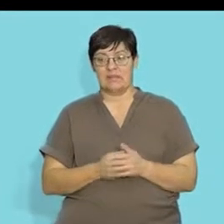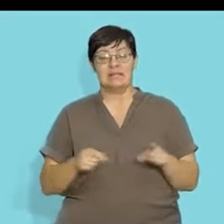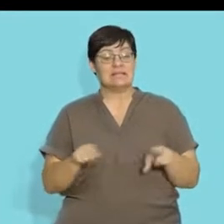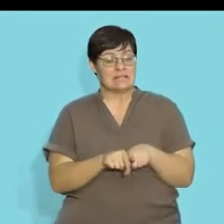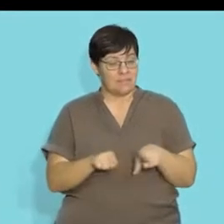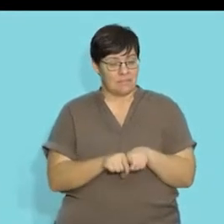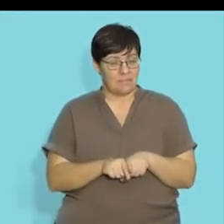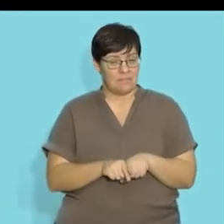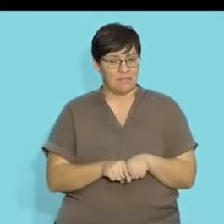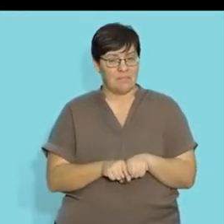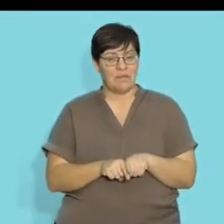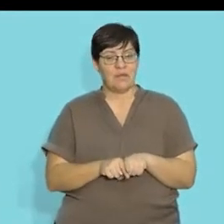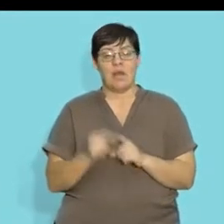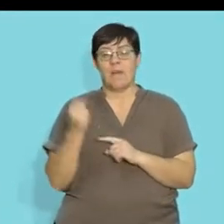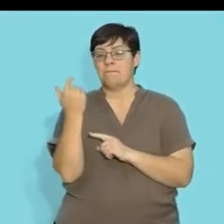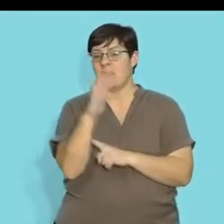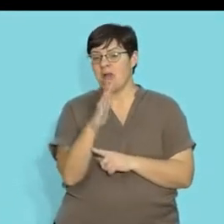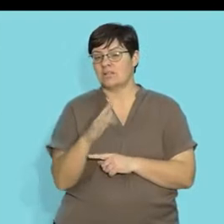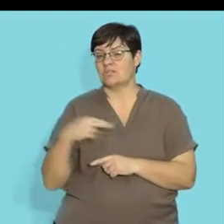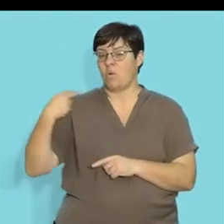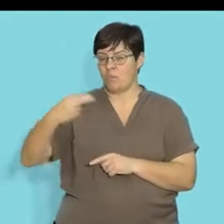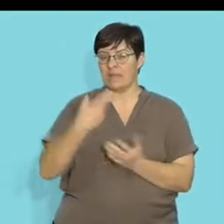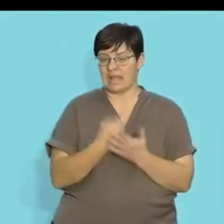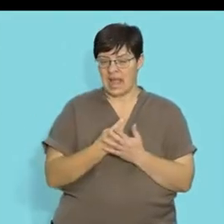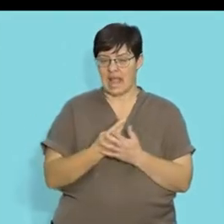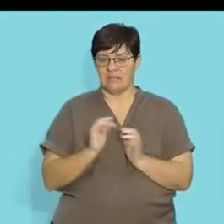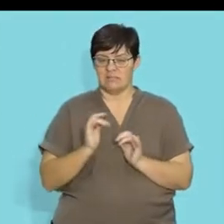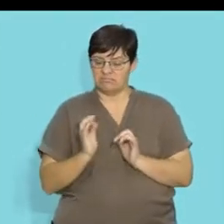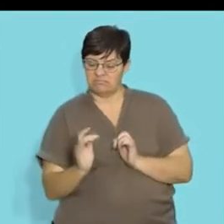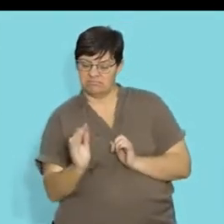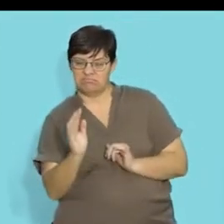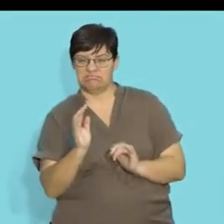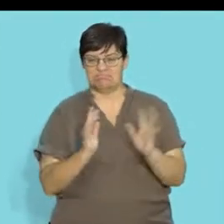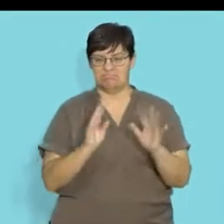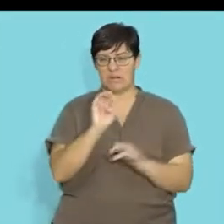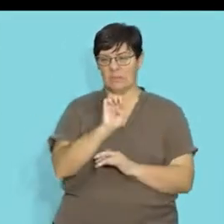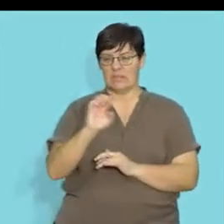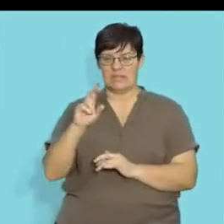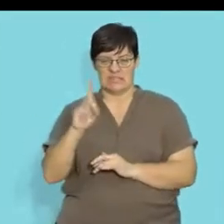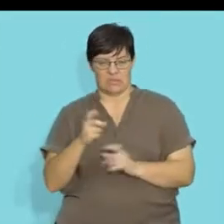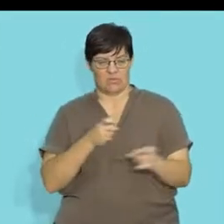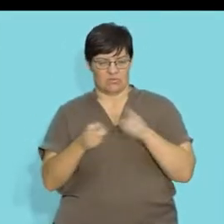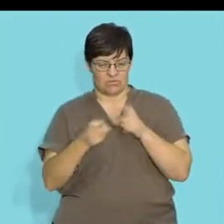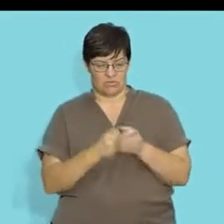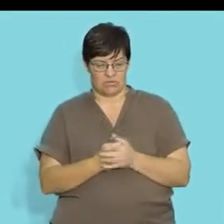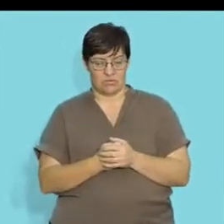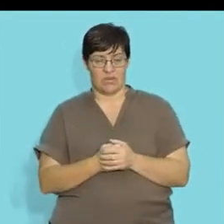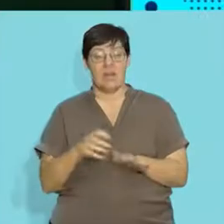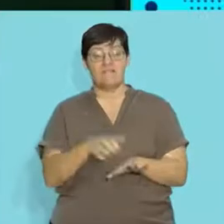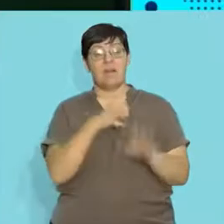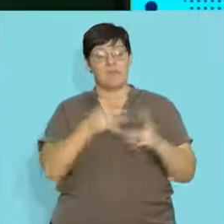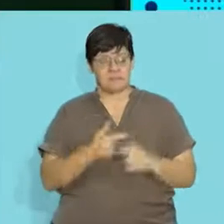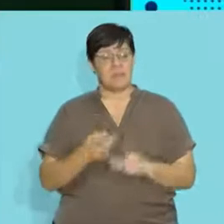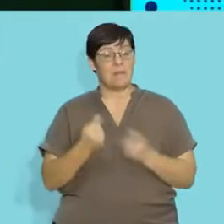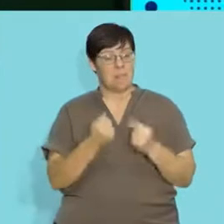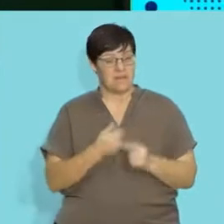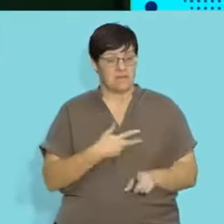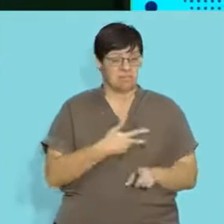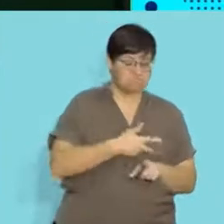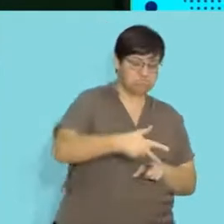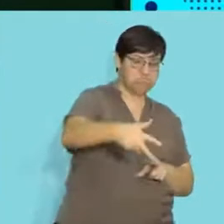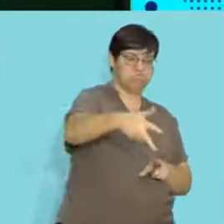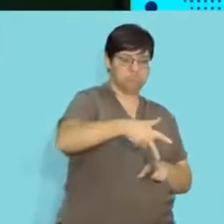also amazing is we know that plant hormones can be used in weed control. Farmers spend extensive